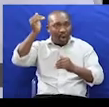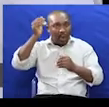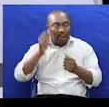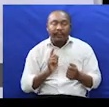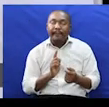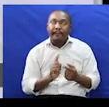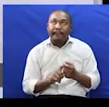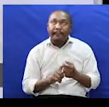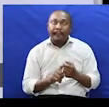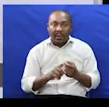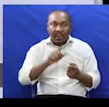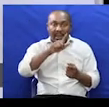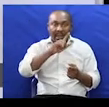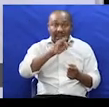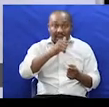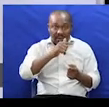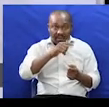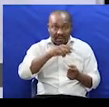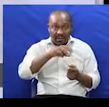we have litmus paper,